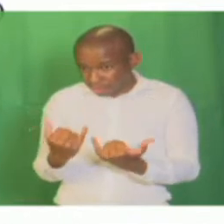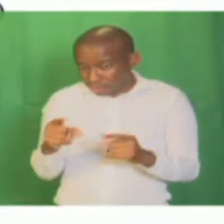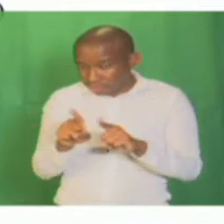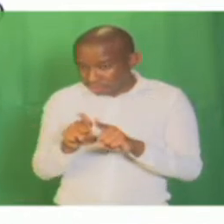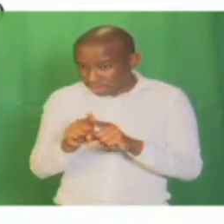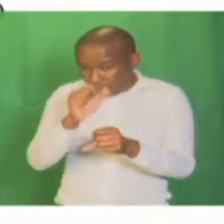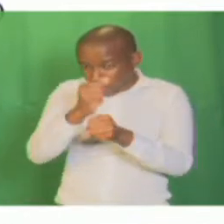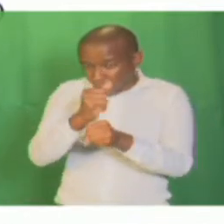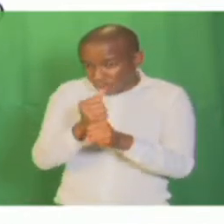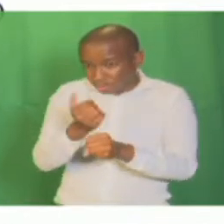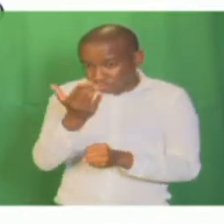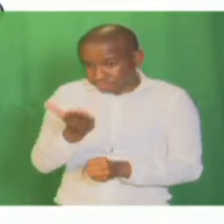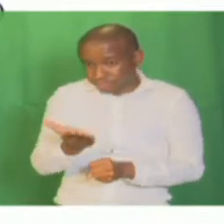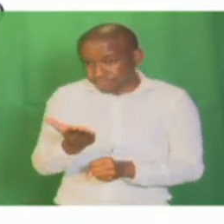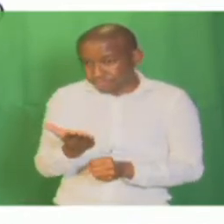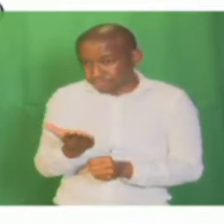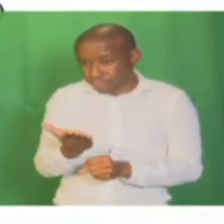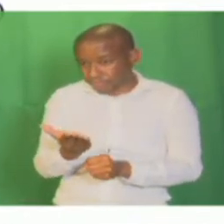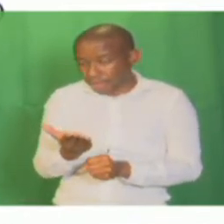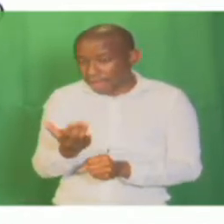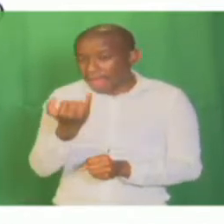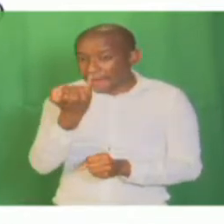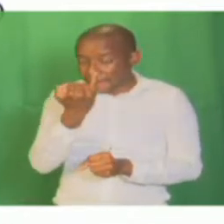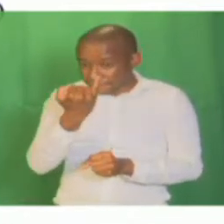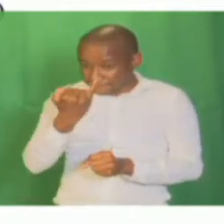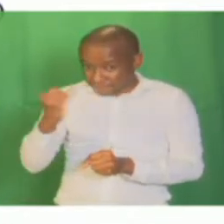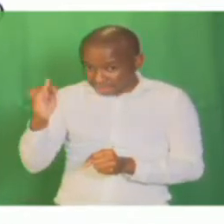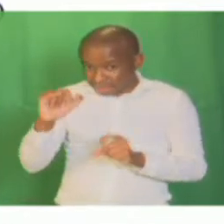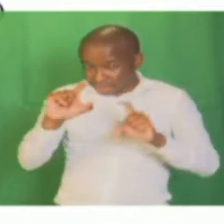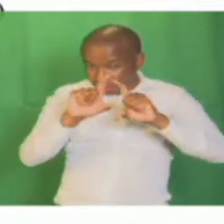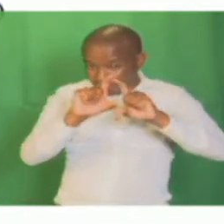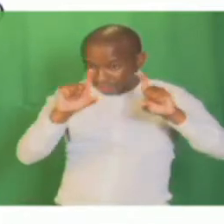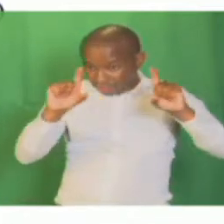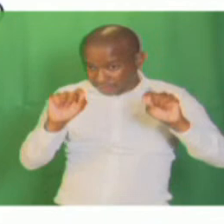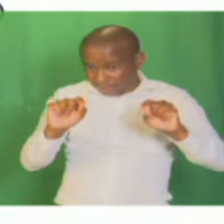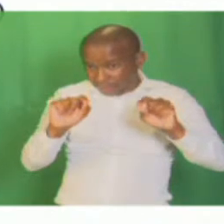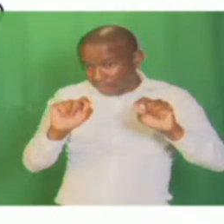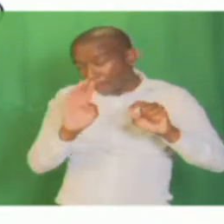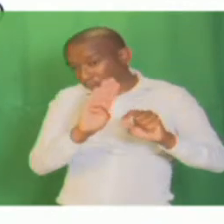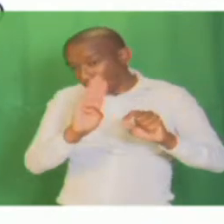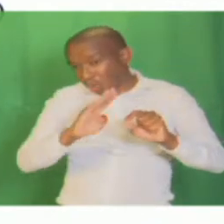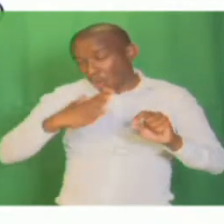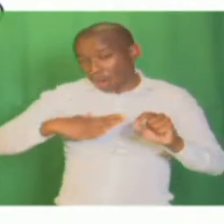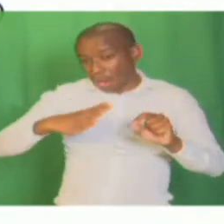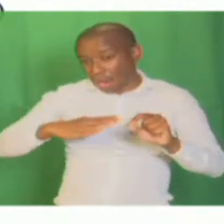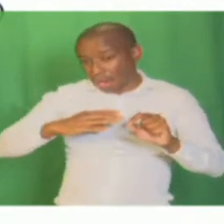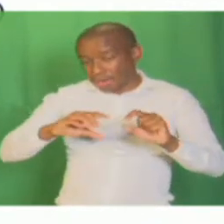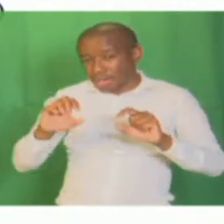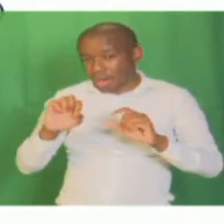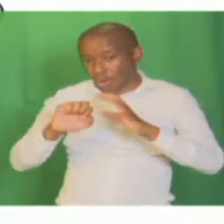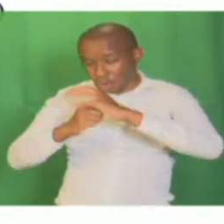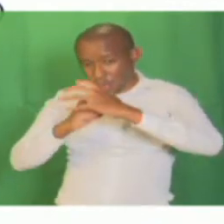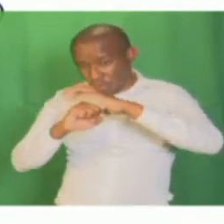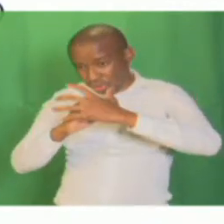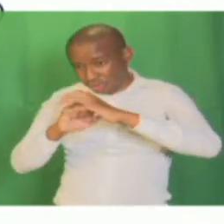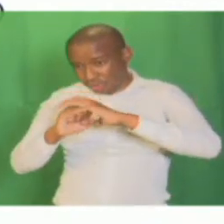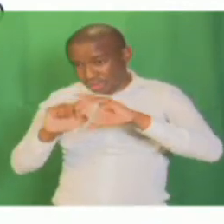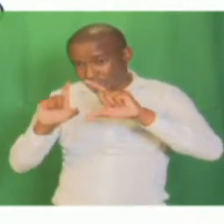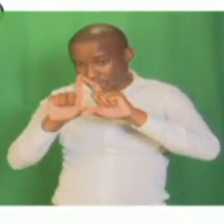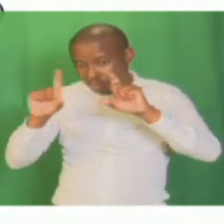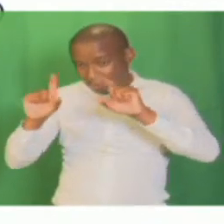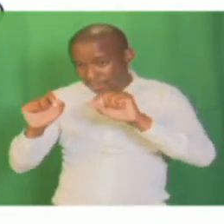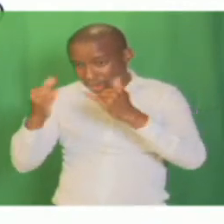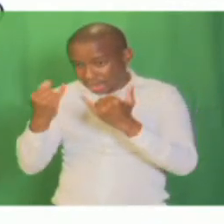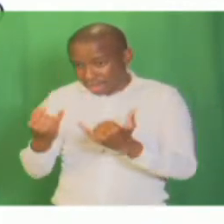this triangle now. The first rectangle here and the second rectangle is orange. Remember, we